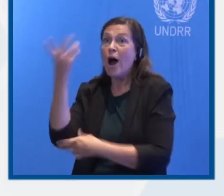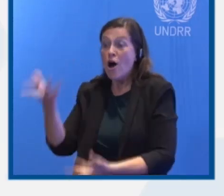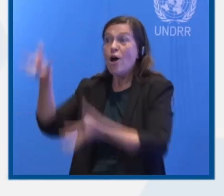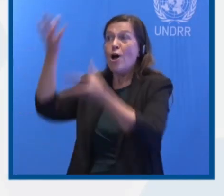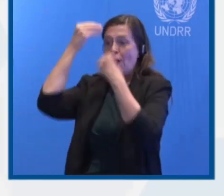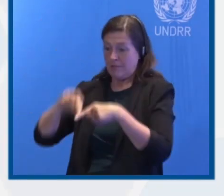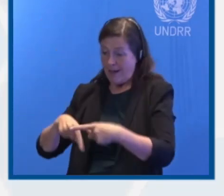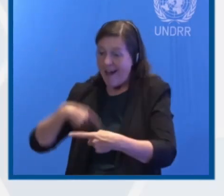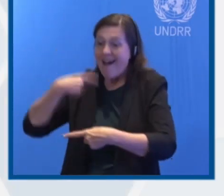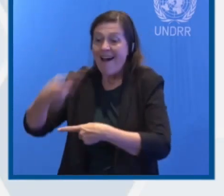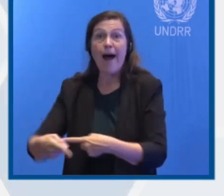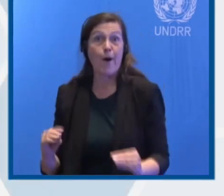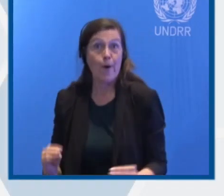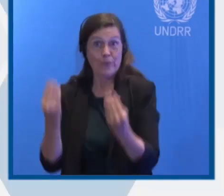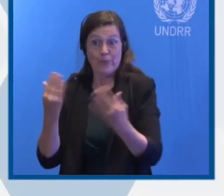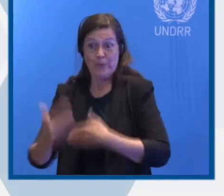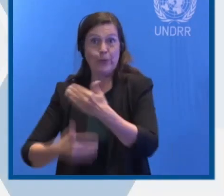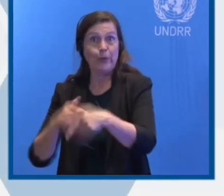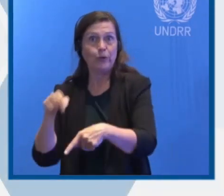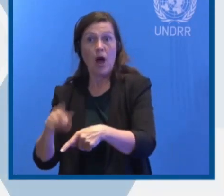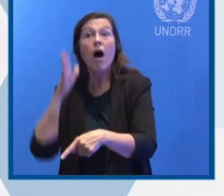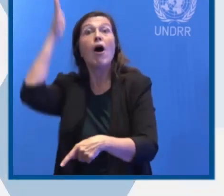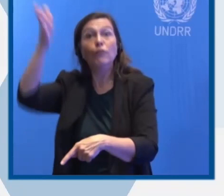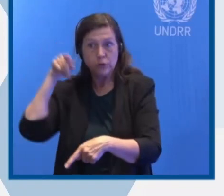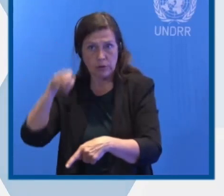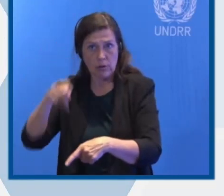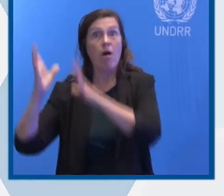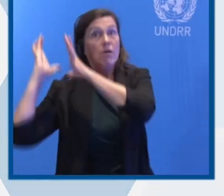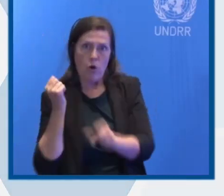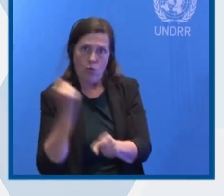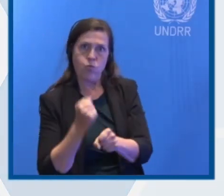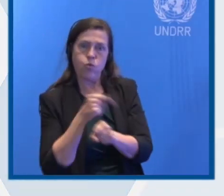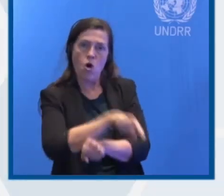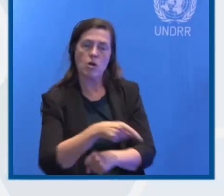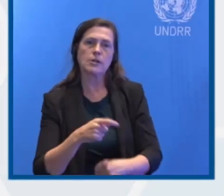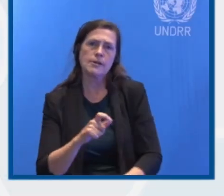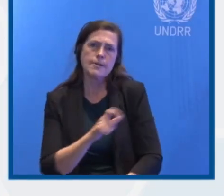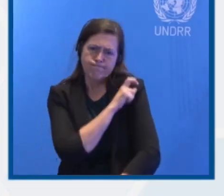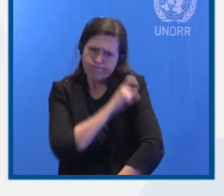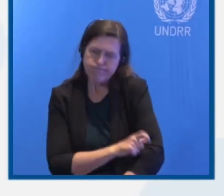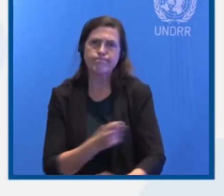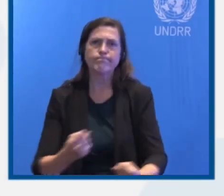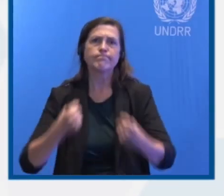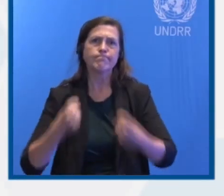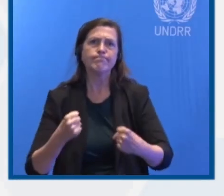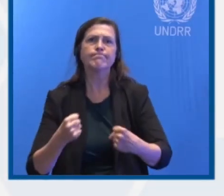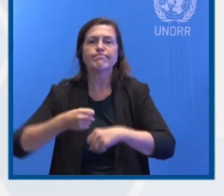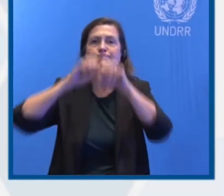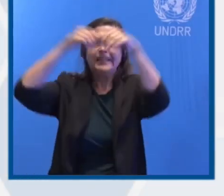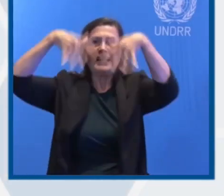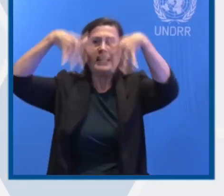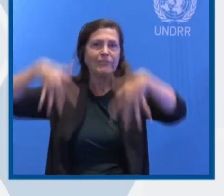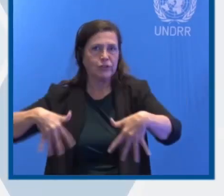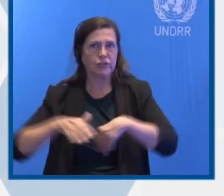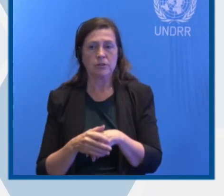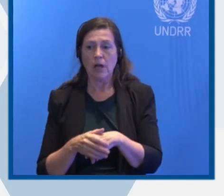new generation that will be doing this work, so that it is not an after again, but something that is integrated into their